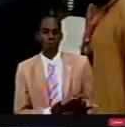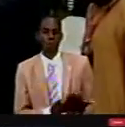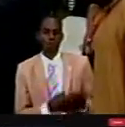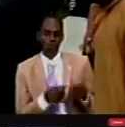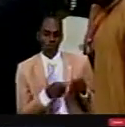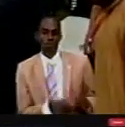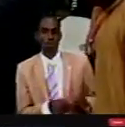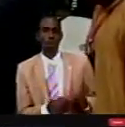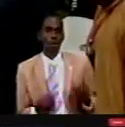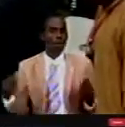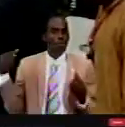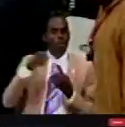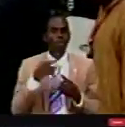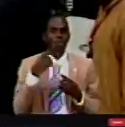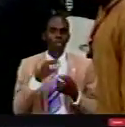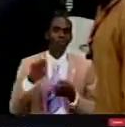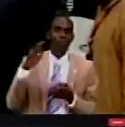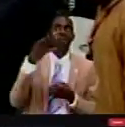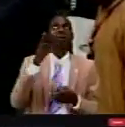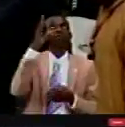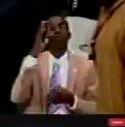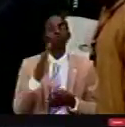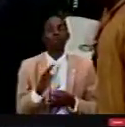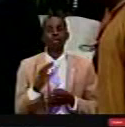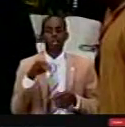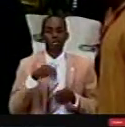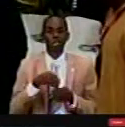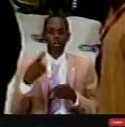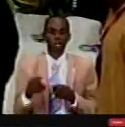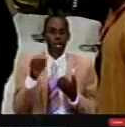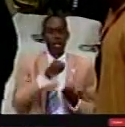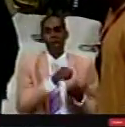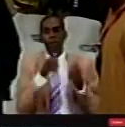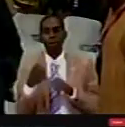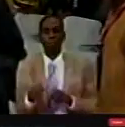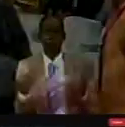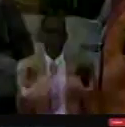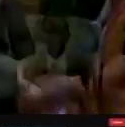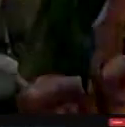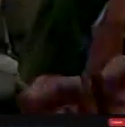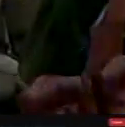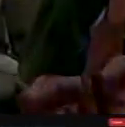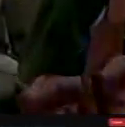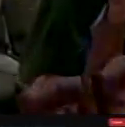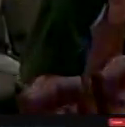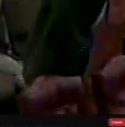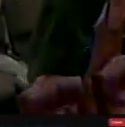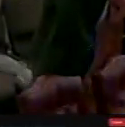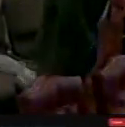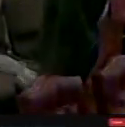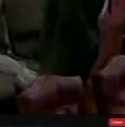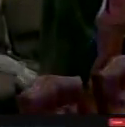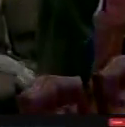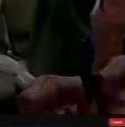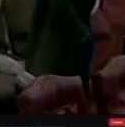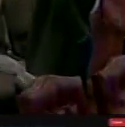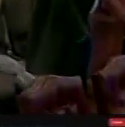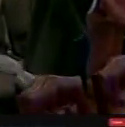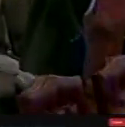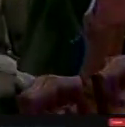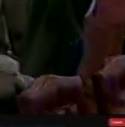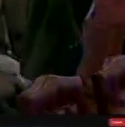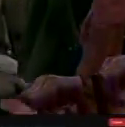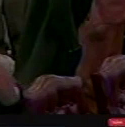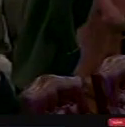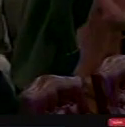spirit of God in the baptismal measure will come upon you for you you shall receive power after that the Holy Ghost has come upon you